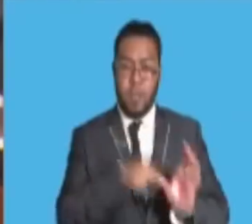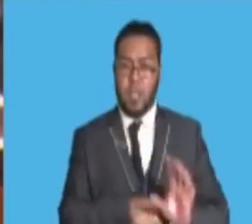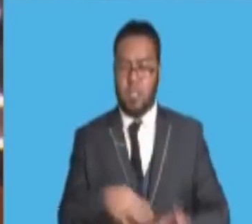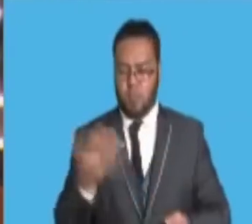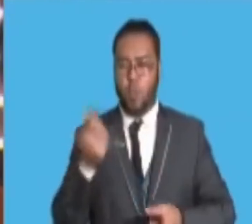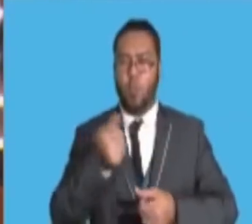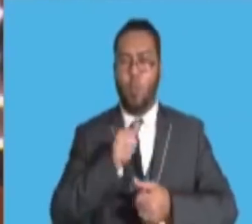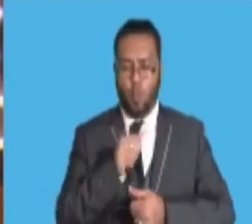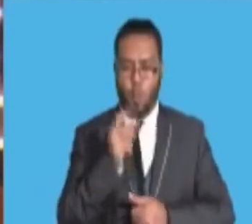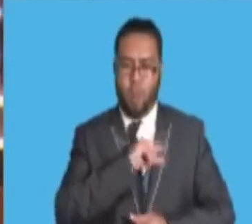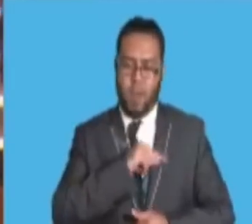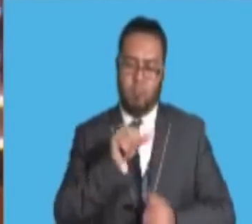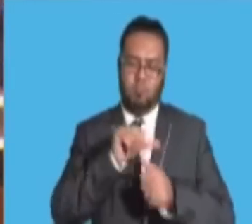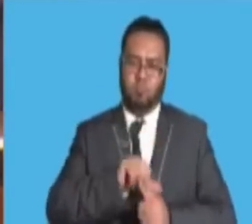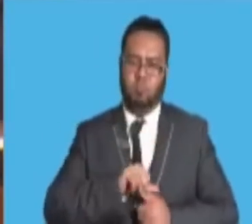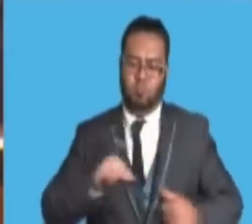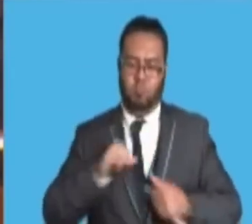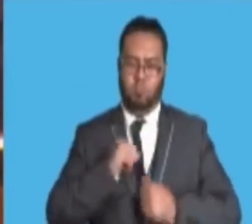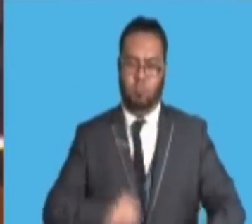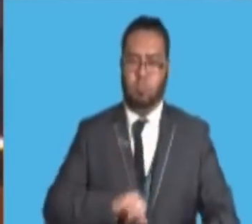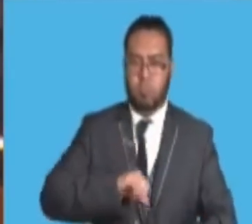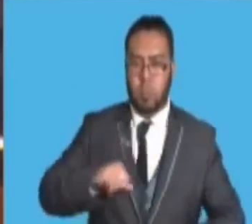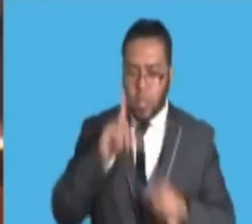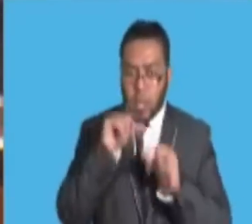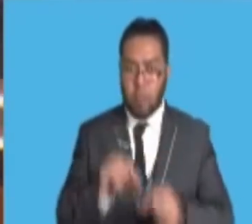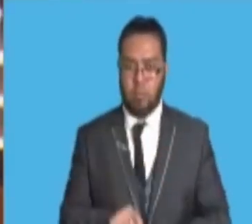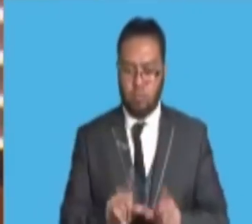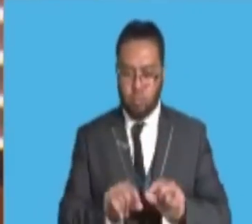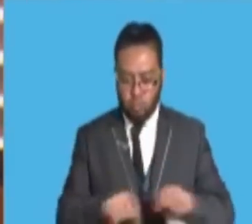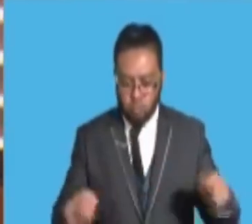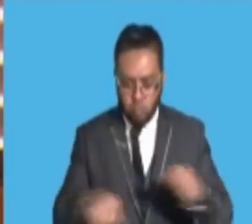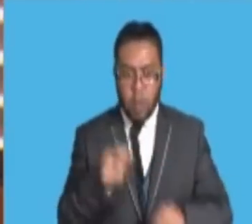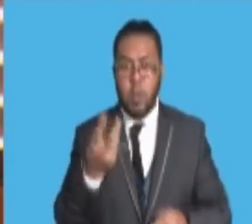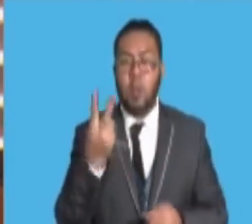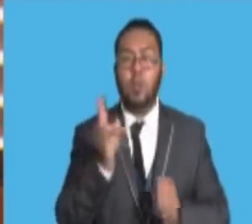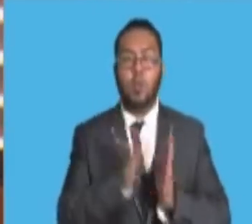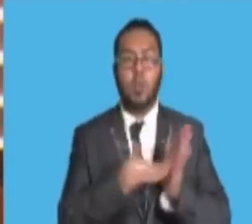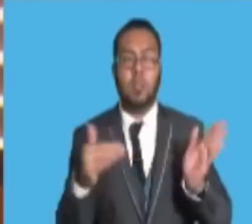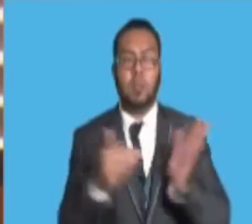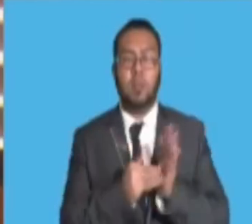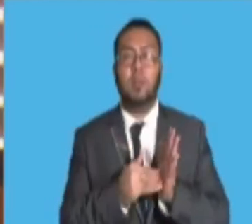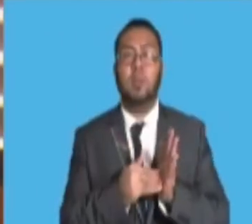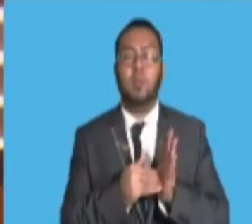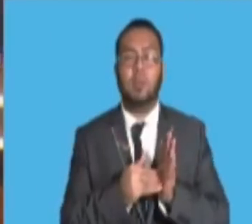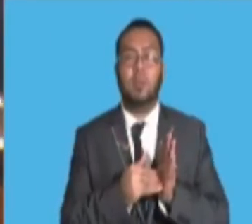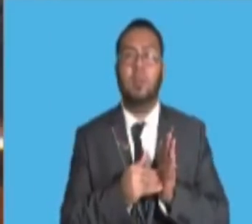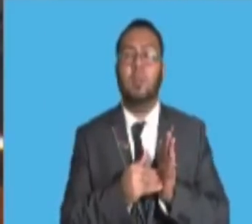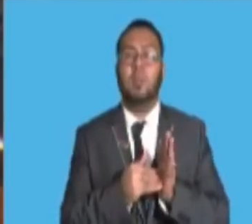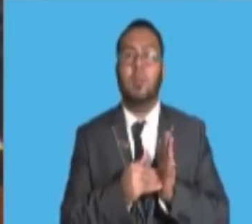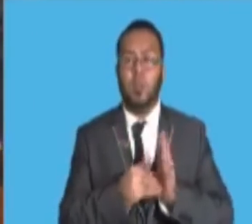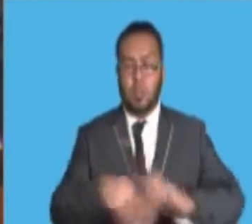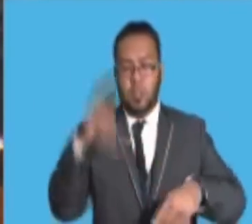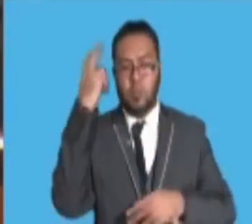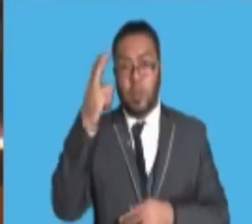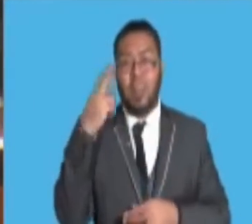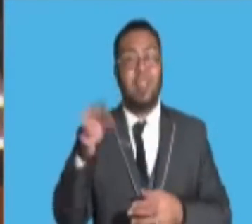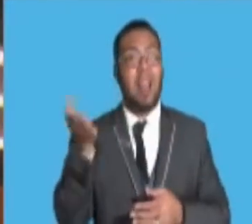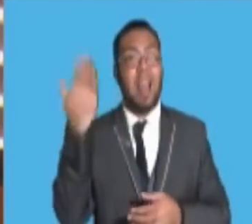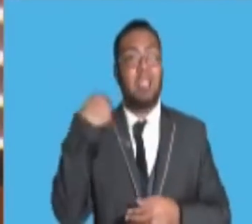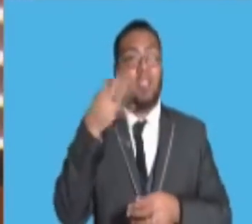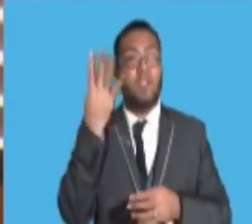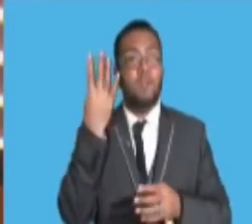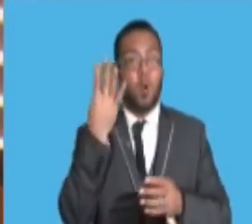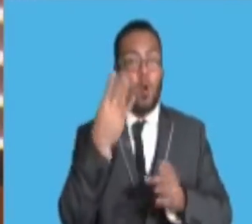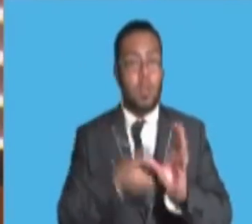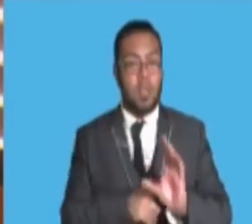have been trained in Fiji, and 3.5 years of my training have been in New Zealand, 3.5 in Palmerston North and Christchurch. The last 4 years, I've also